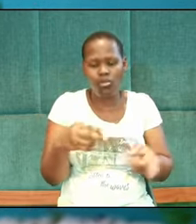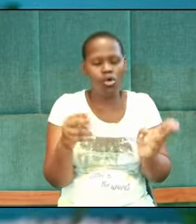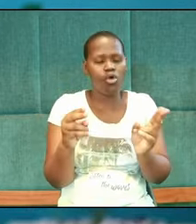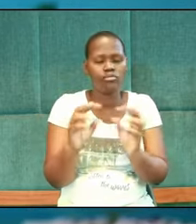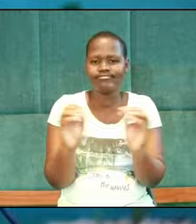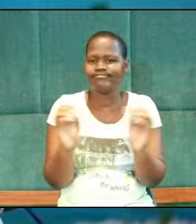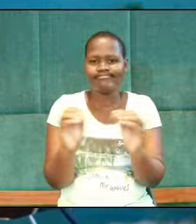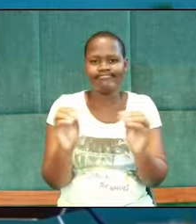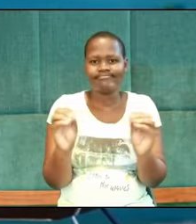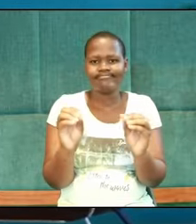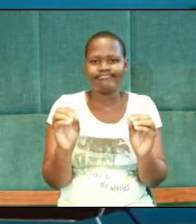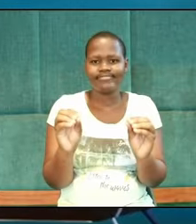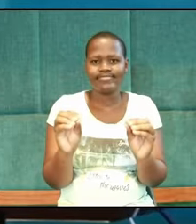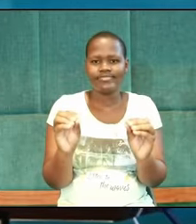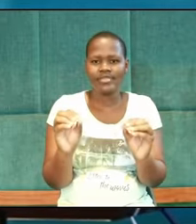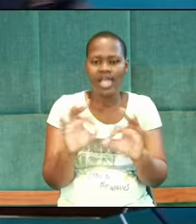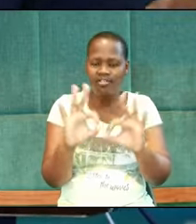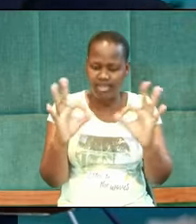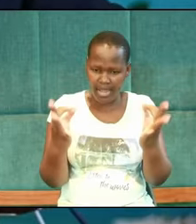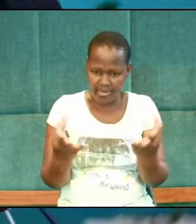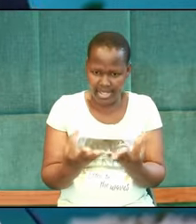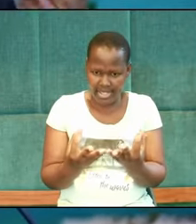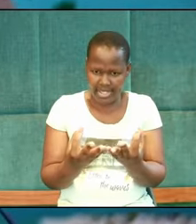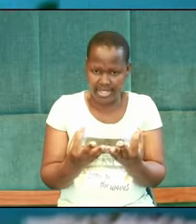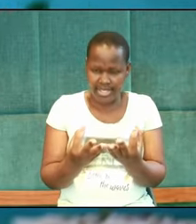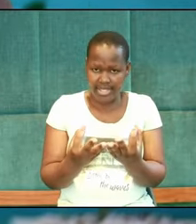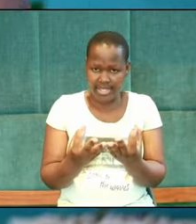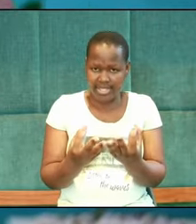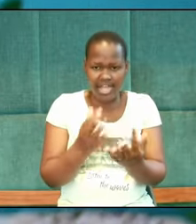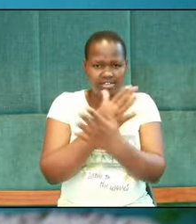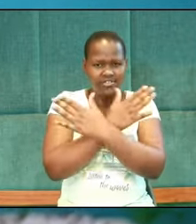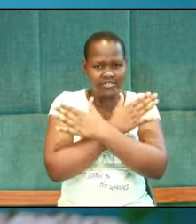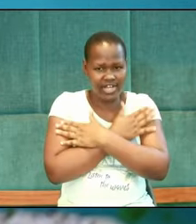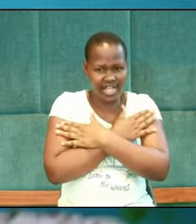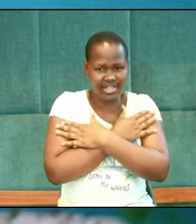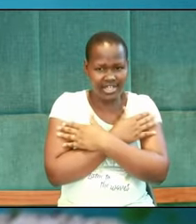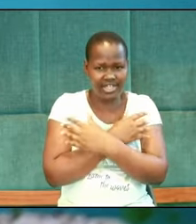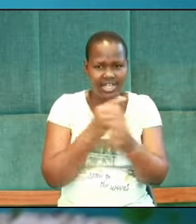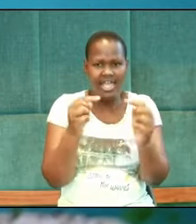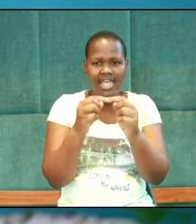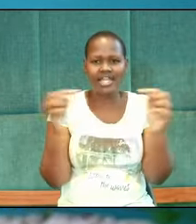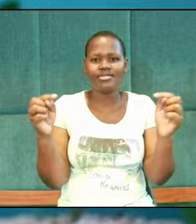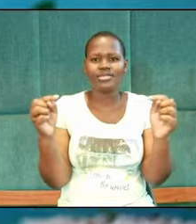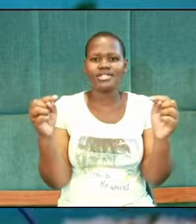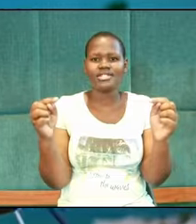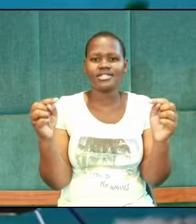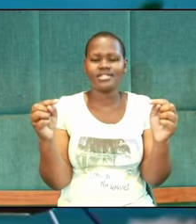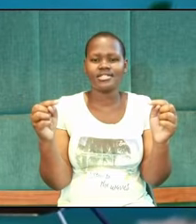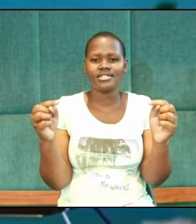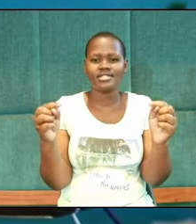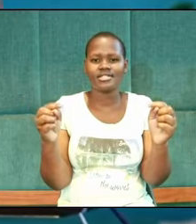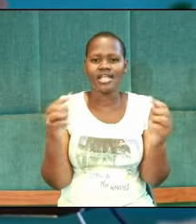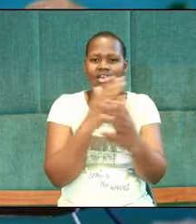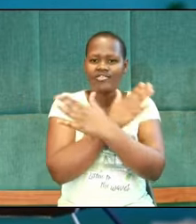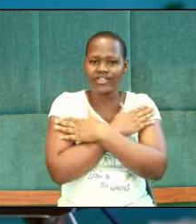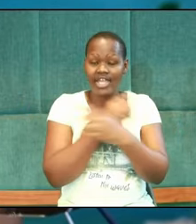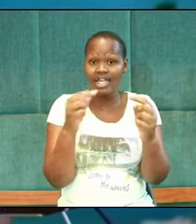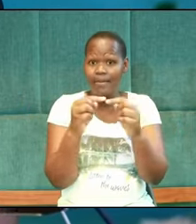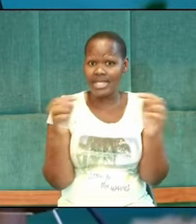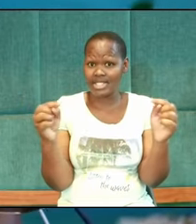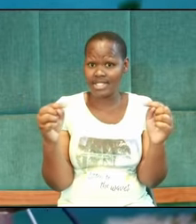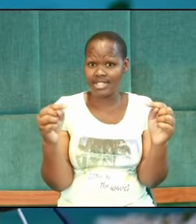family, frenemy. I didn't use plural, I use singular. Frenemy, let's